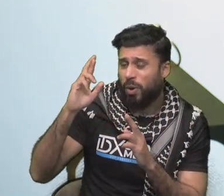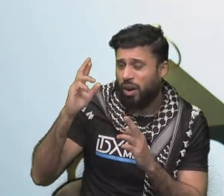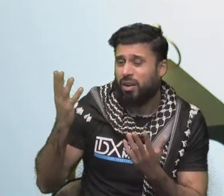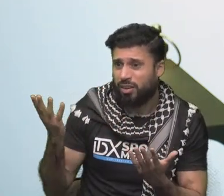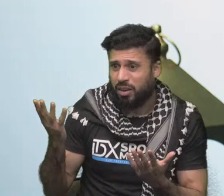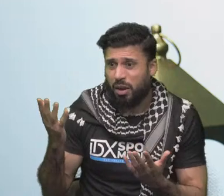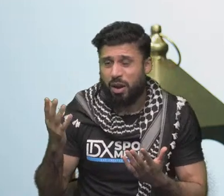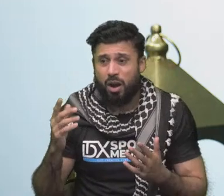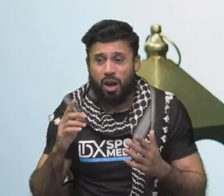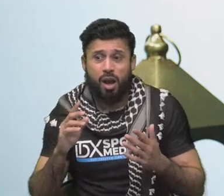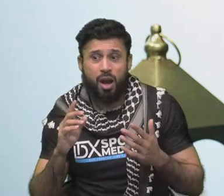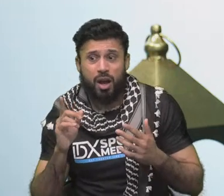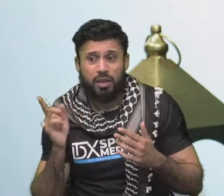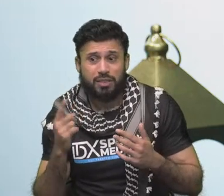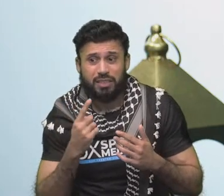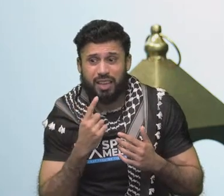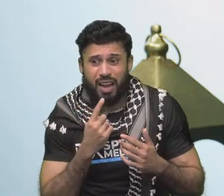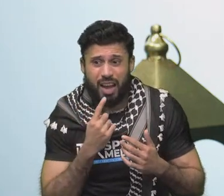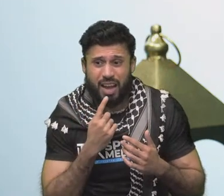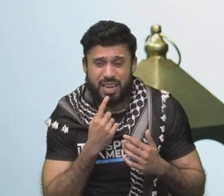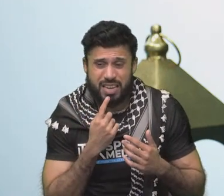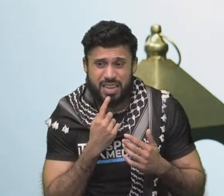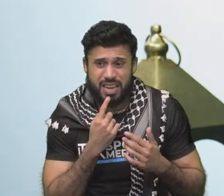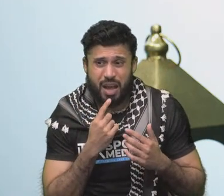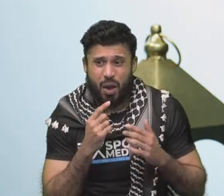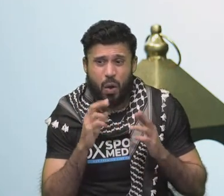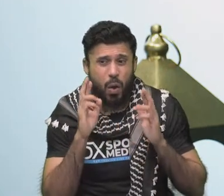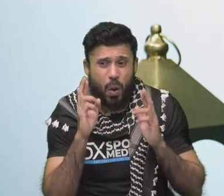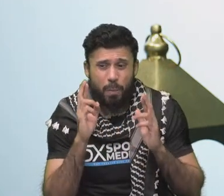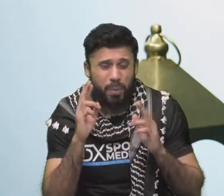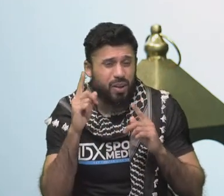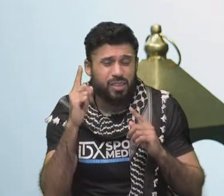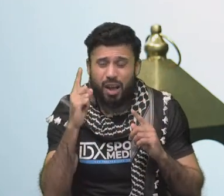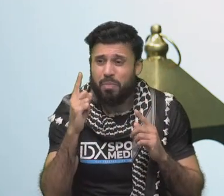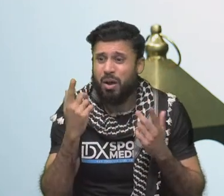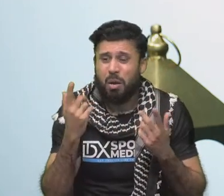dhanb. I have hope in Allah, but I'm afraid